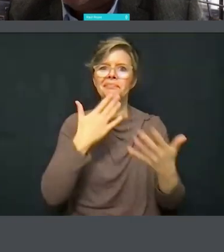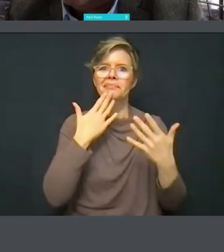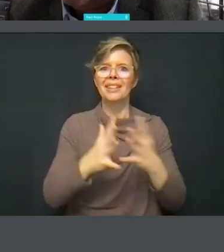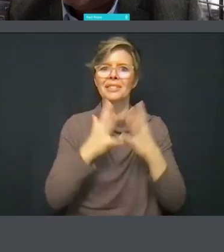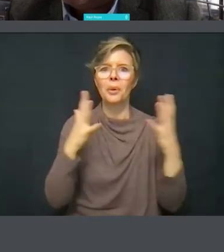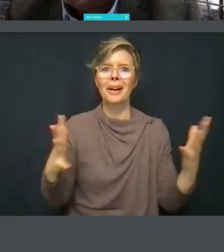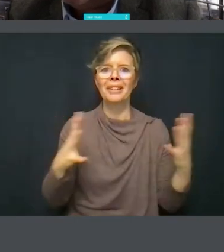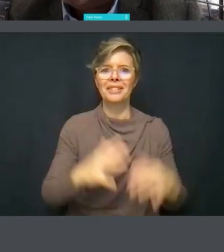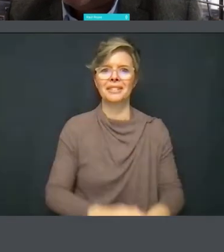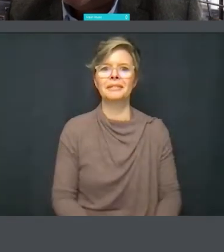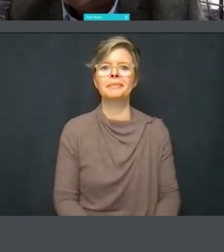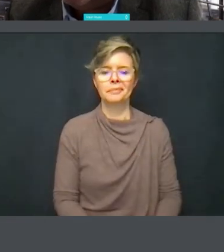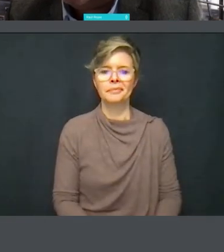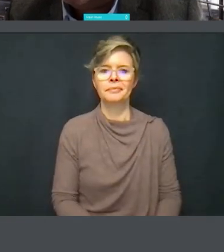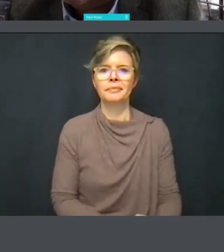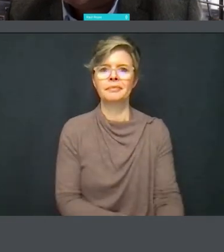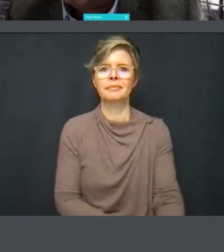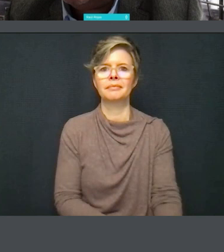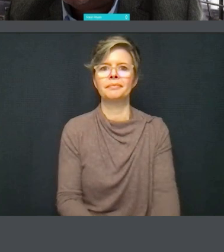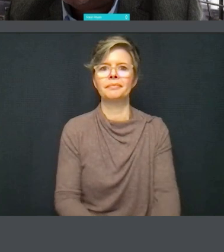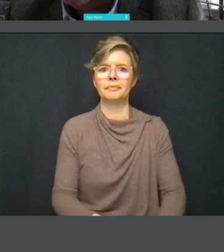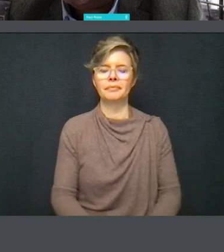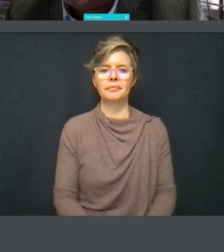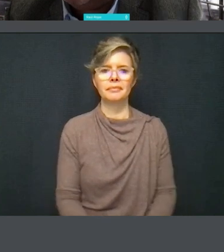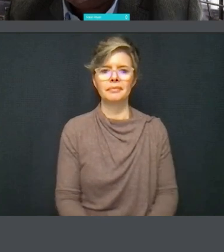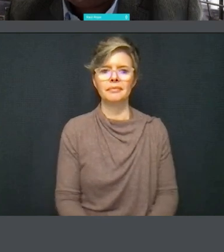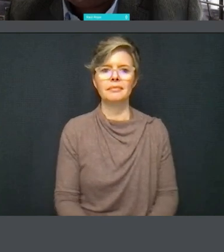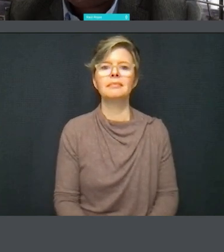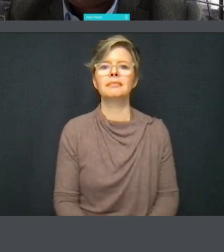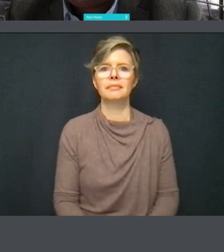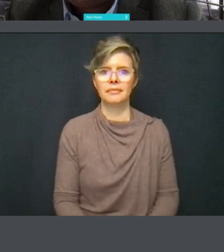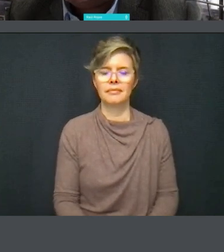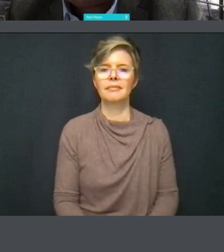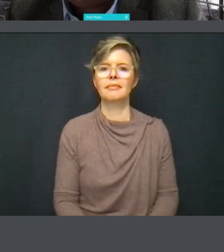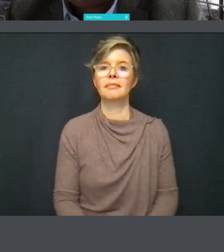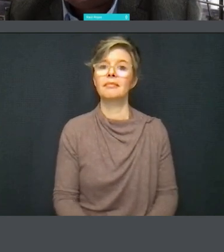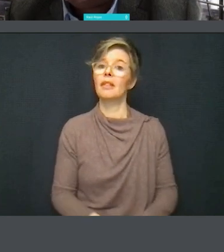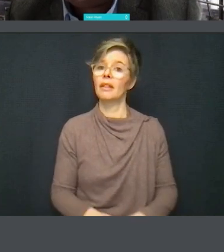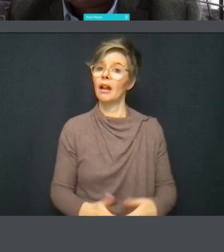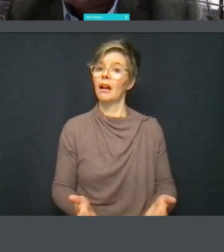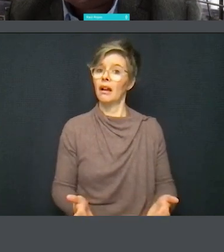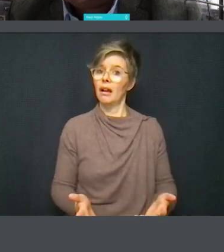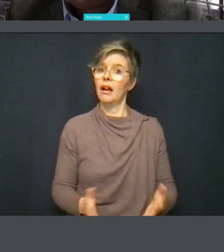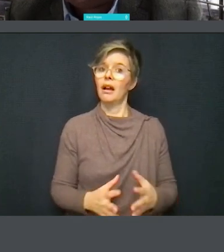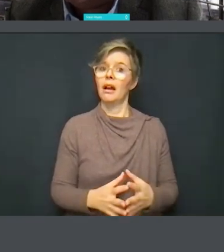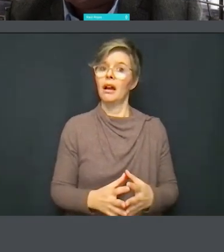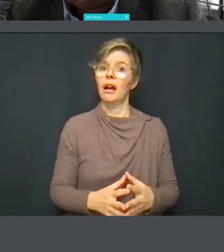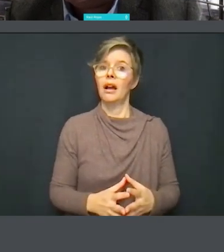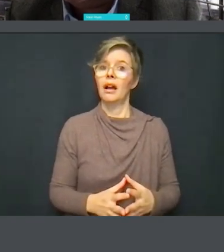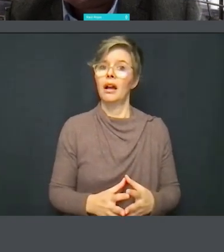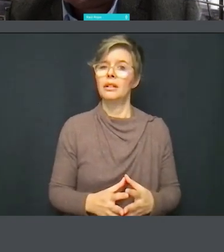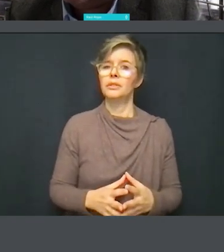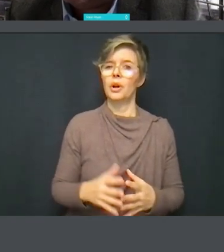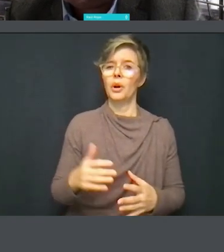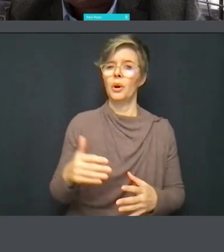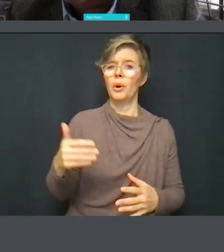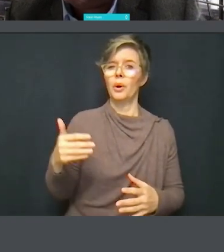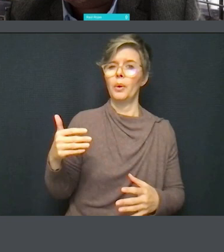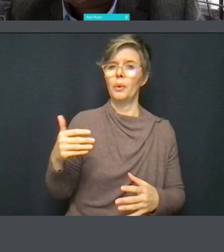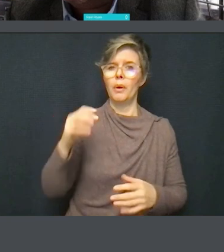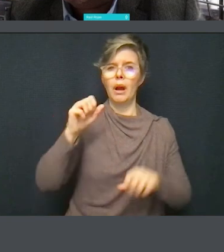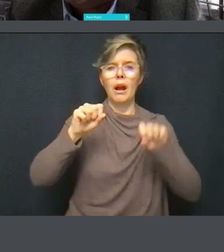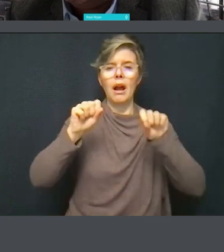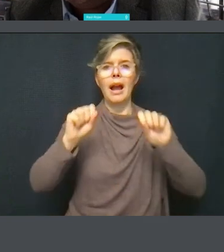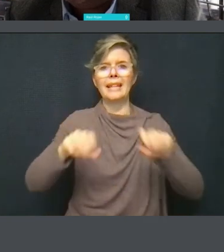question for participant: can we get a copy of the sources cited, especially this chapter? So I definitely send some literature